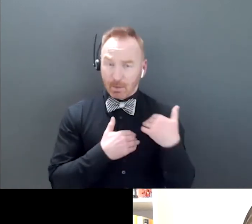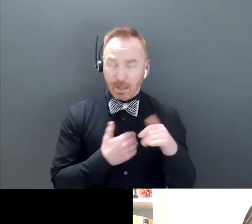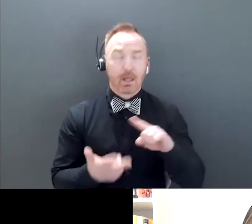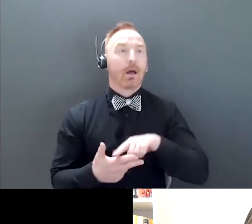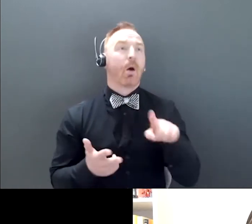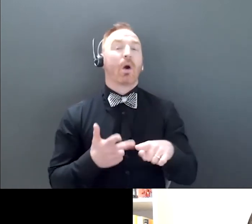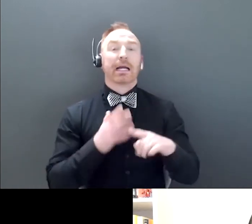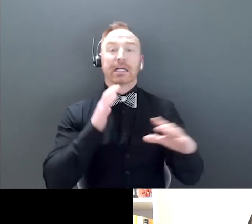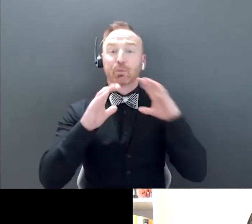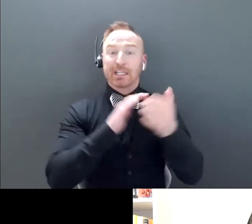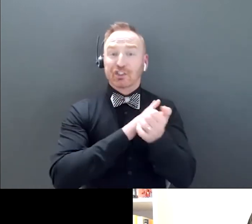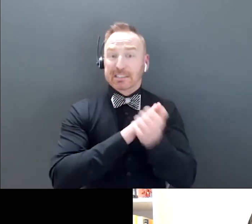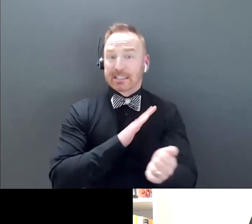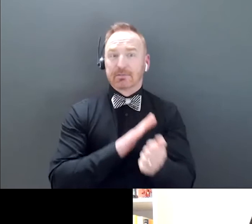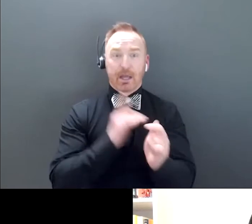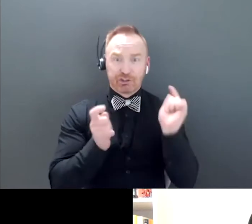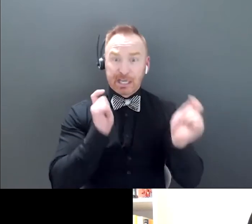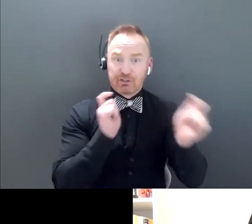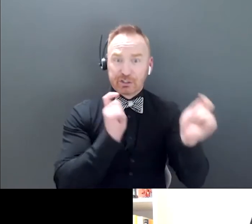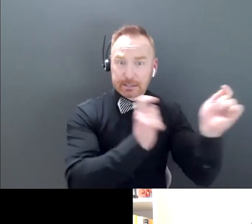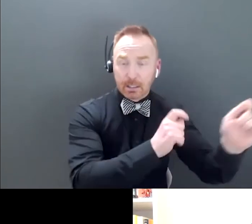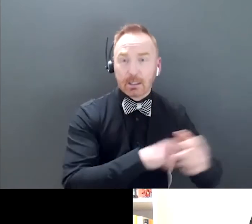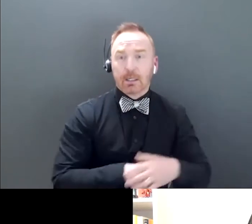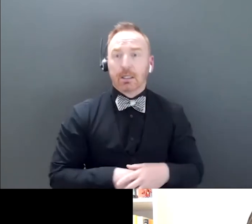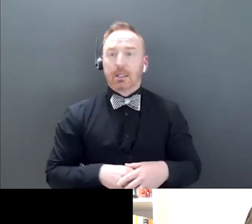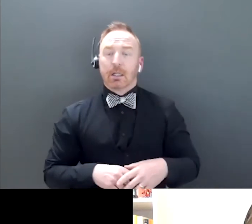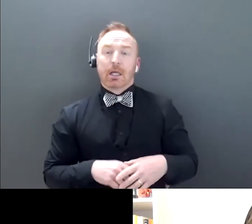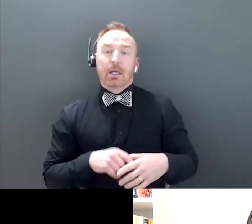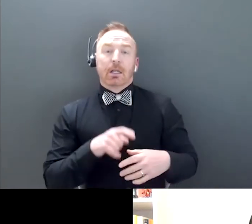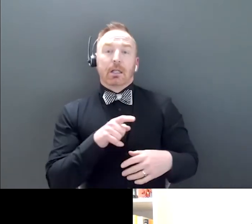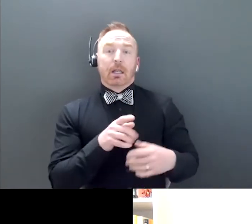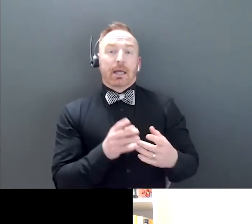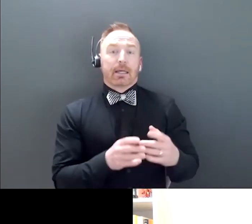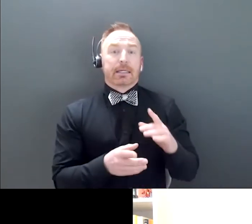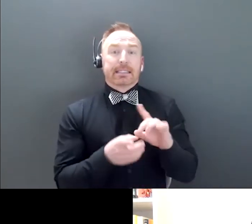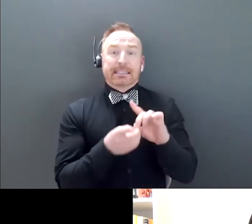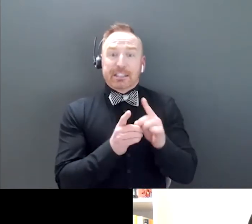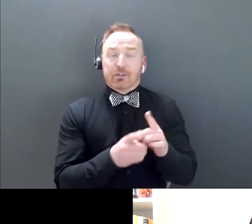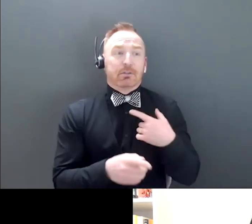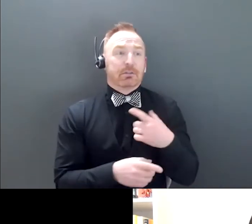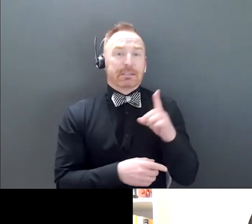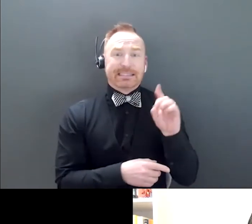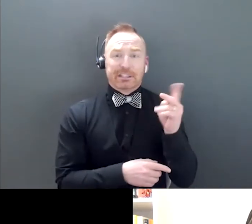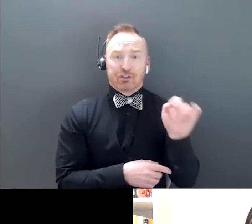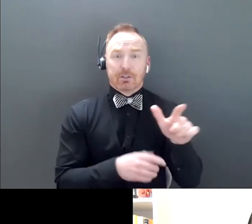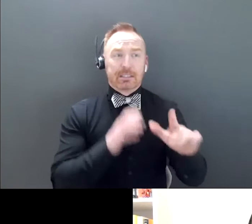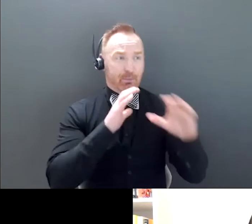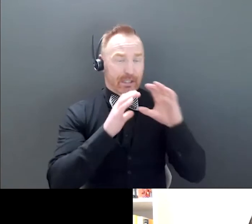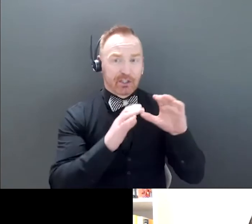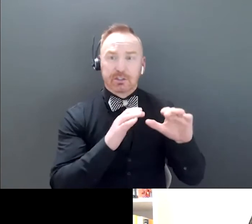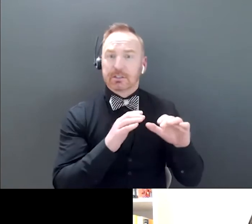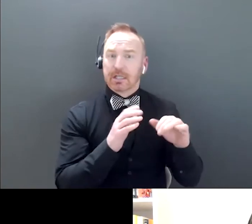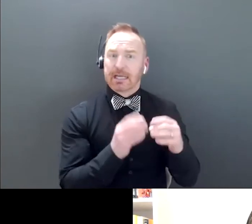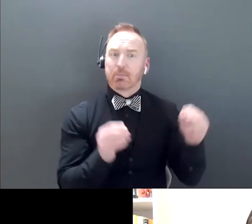skills, right? Because those are changing as well. The more moderated, the more digital communication methods we have, how do we manage all